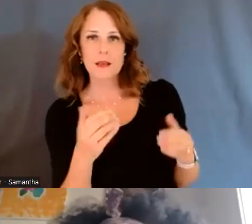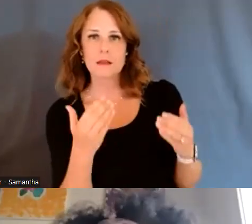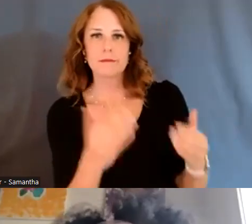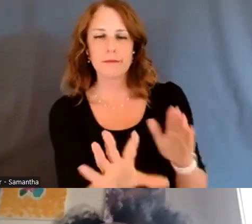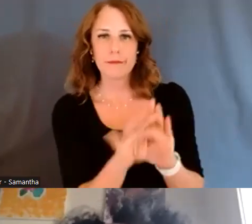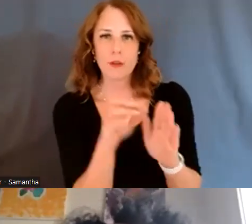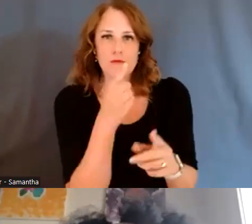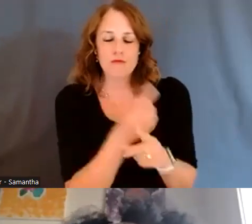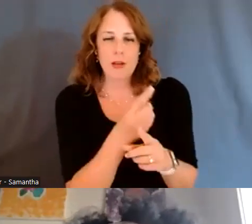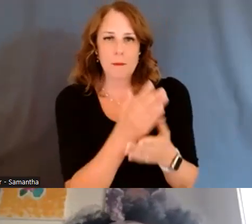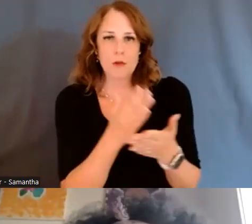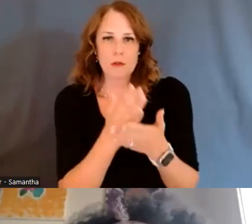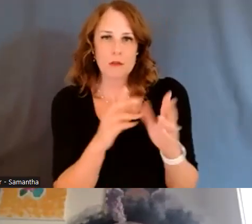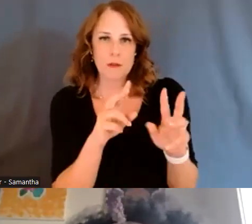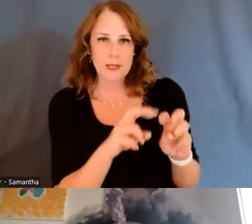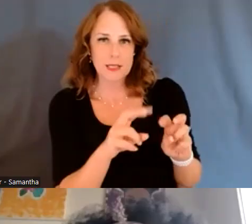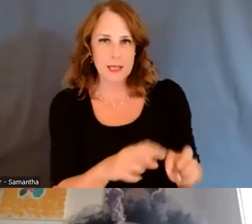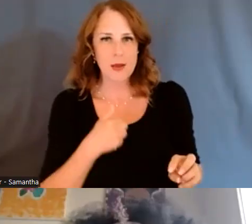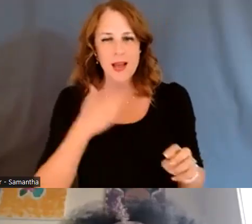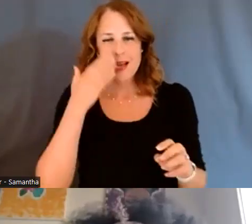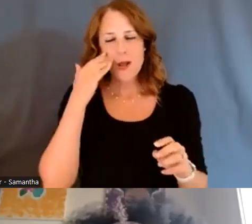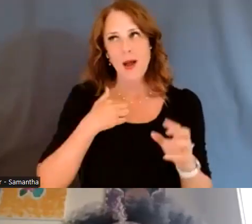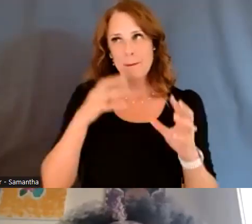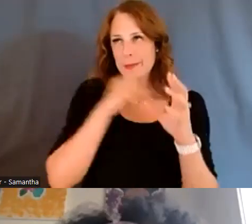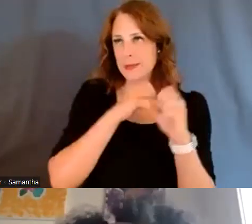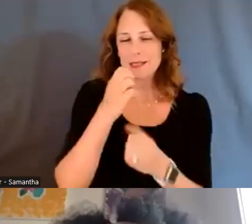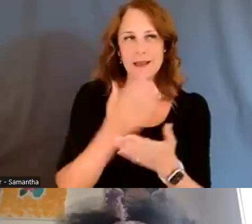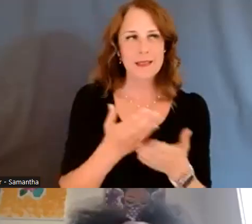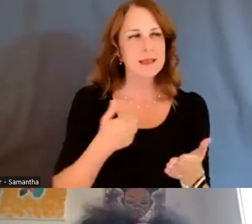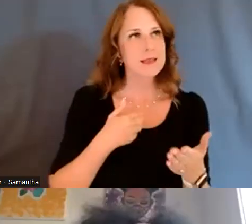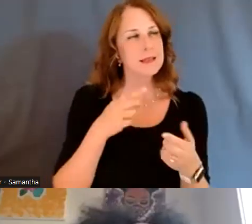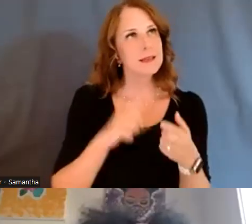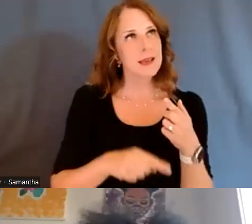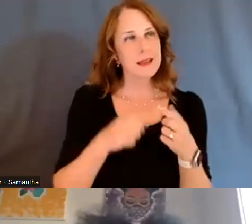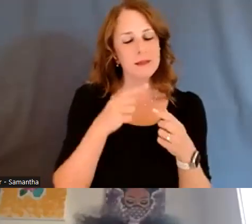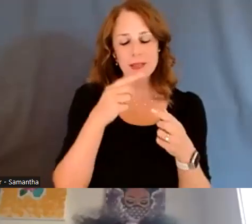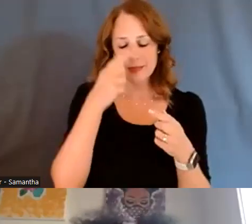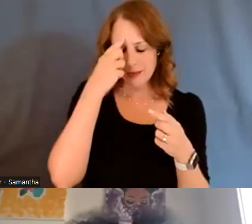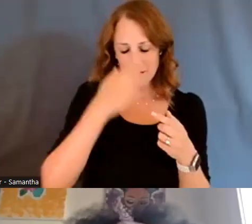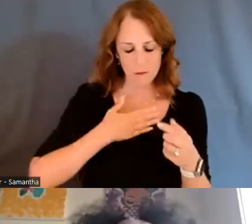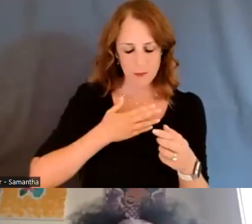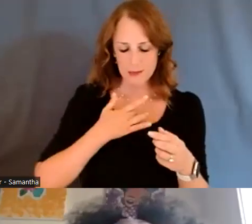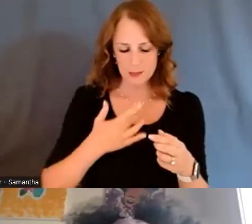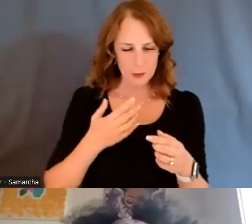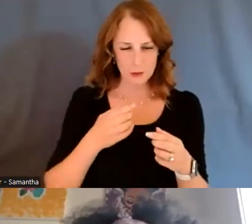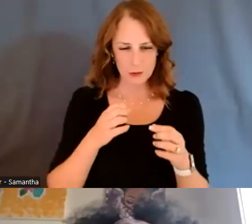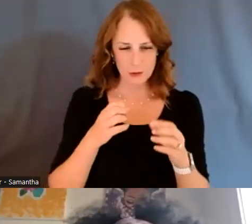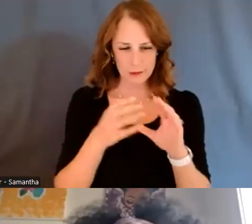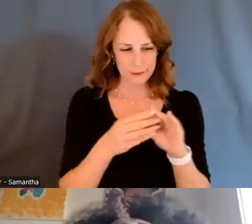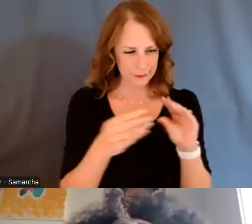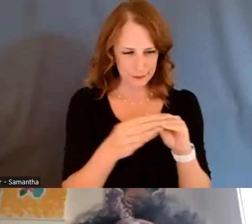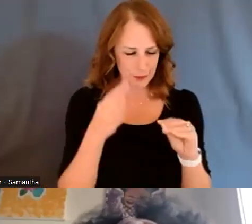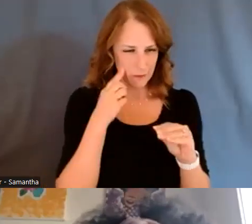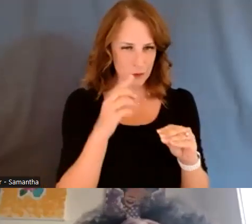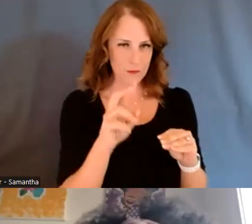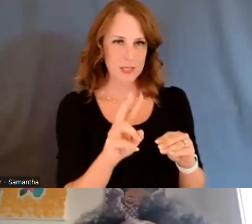course, I'm missing a couple of things here that I normally say. I can't even think of my normal spiel that I give them. But with law enforcement, I